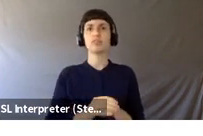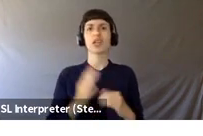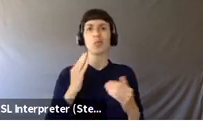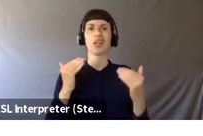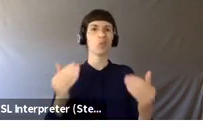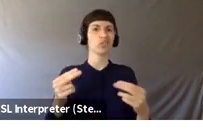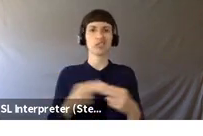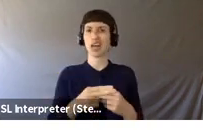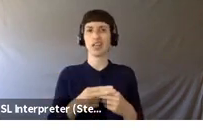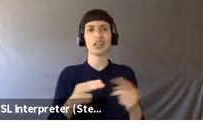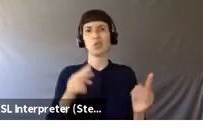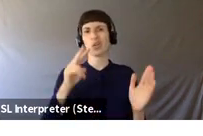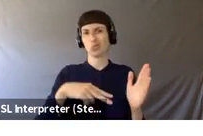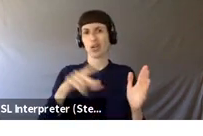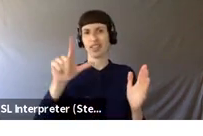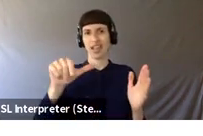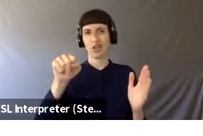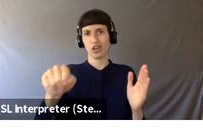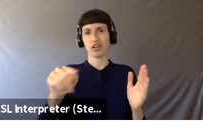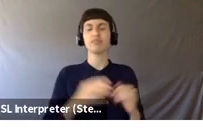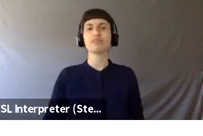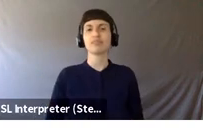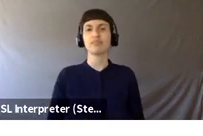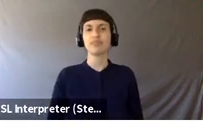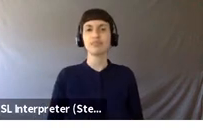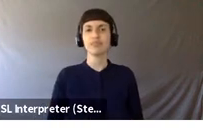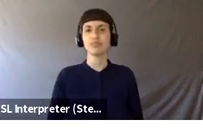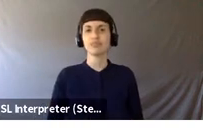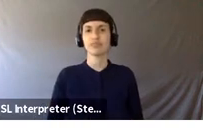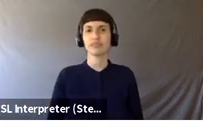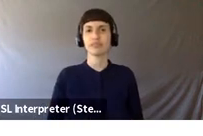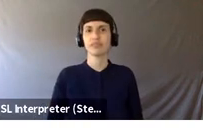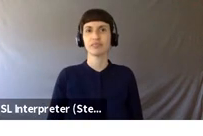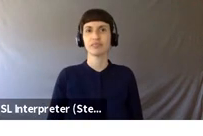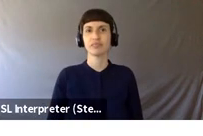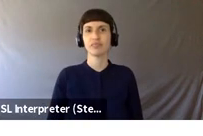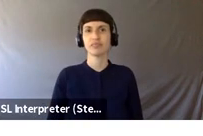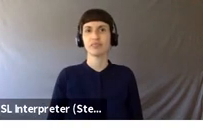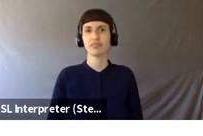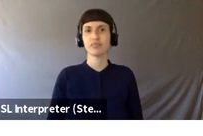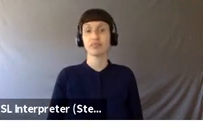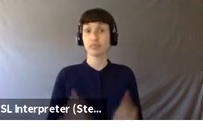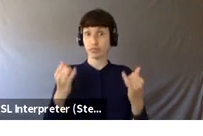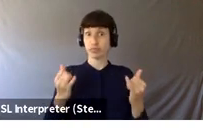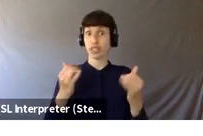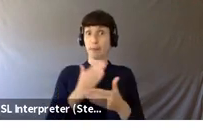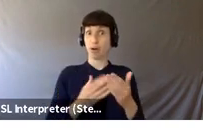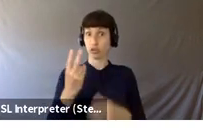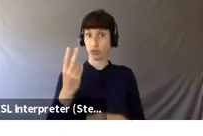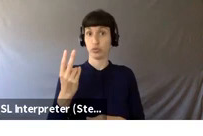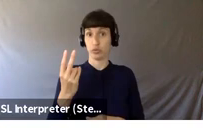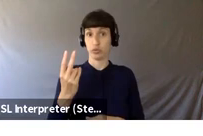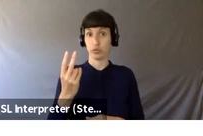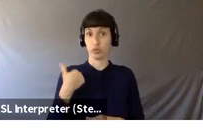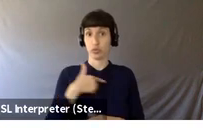read and you can look at the slide deck if you really wanted to dive into all of those objectives. As we're thinking today in particular, we want to